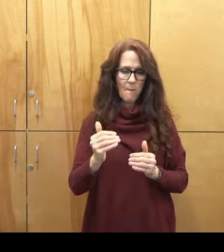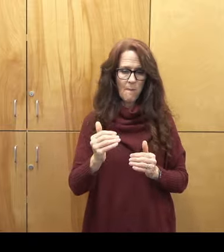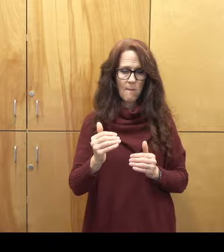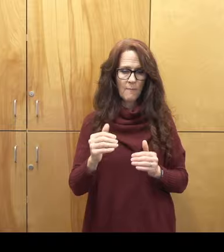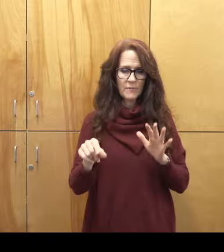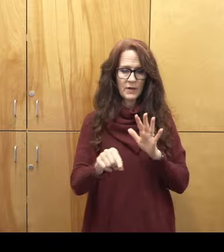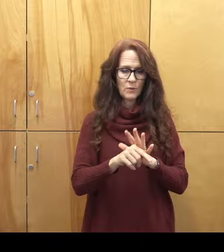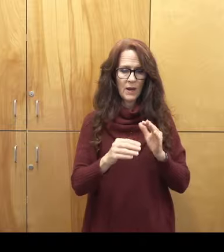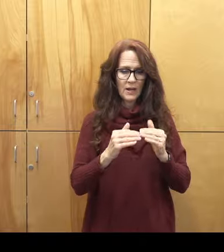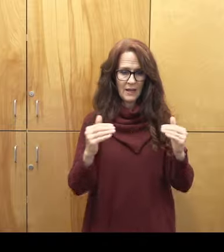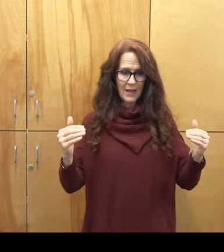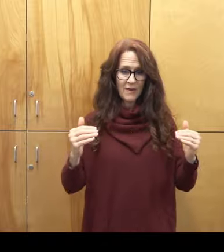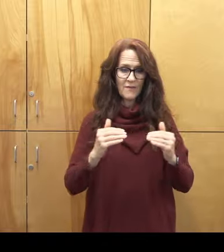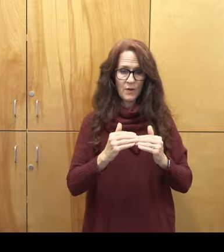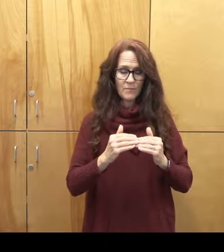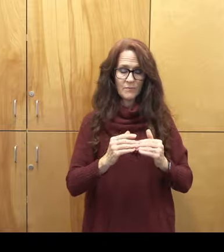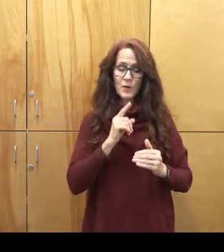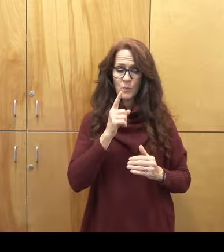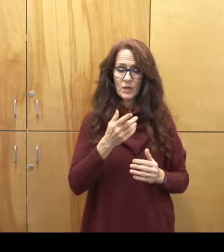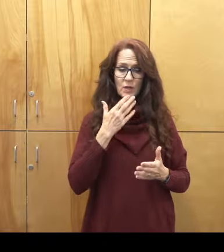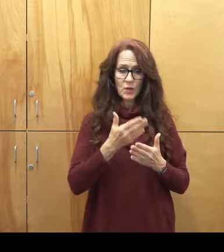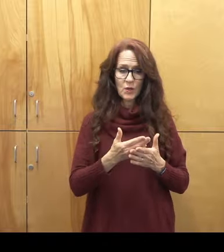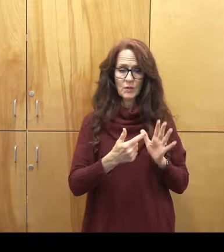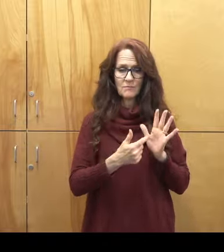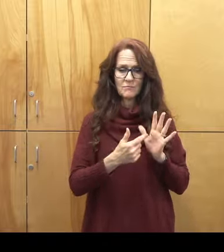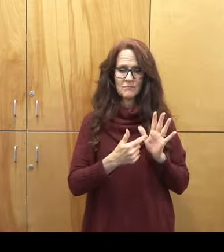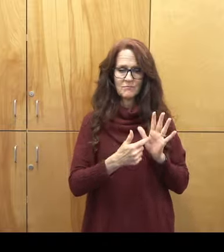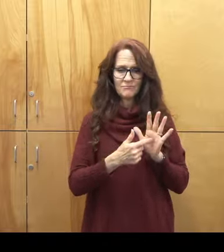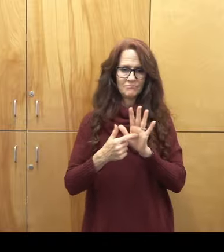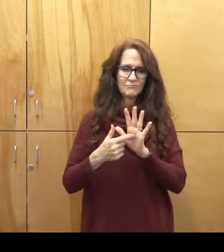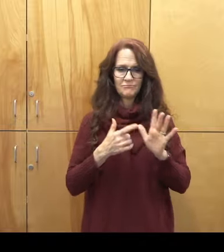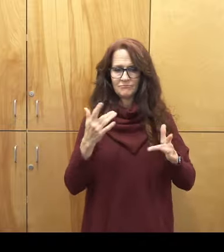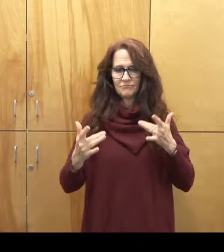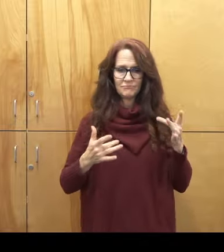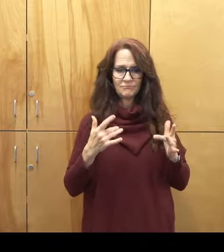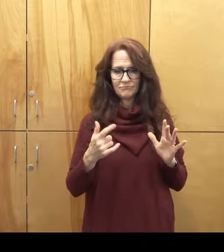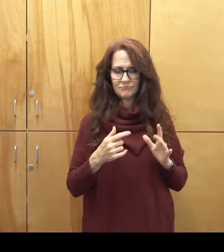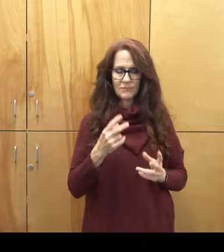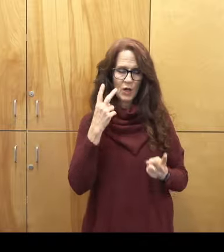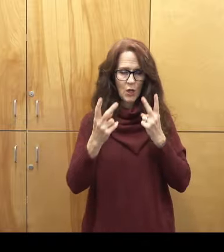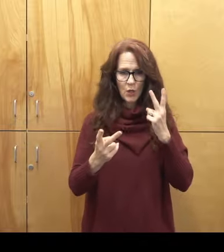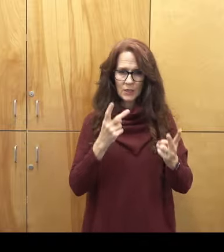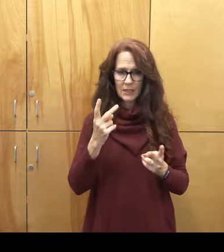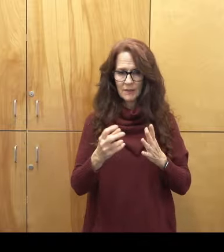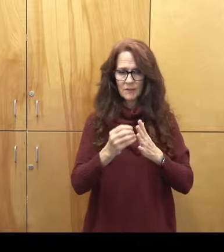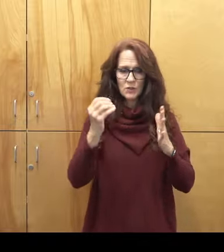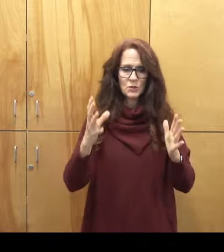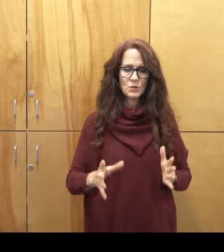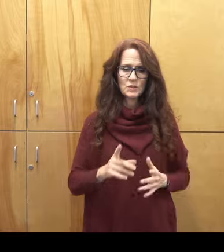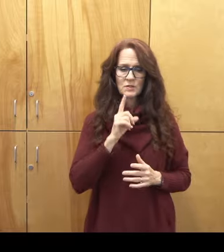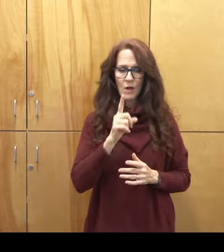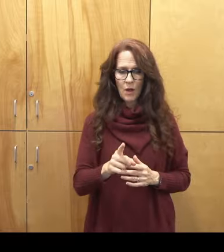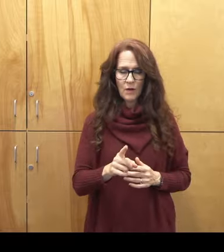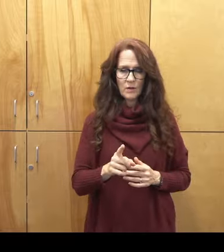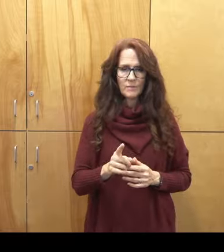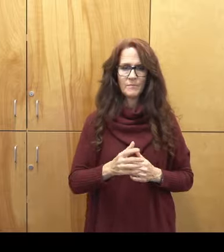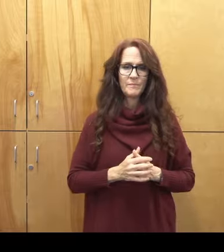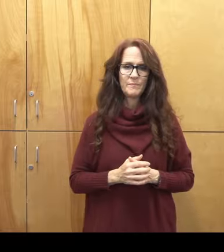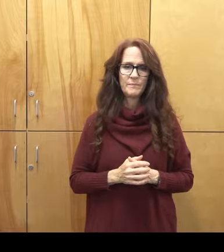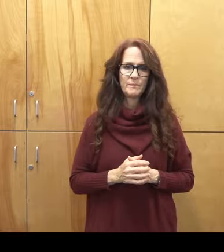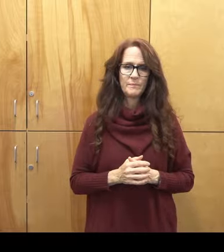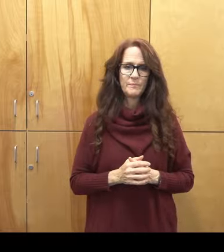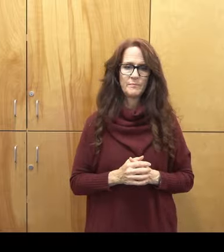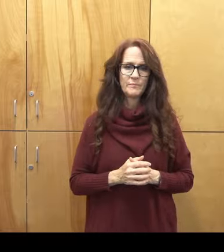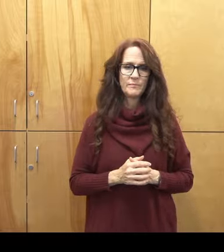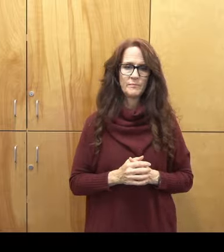that grade level. So those are some really good highlights in terms of us being able to look at where our students are. And